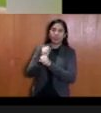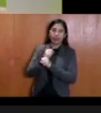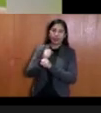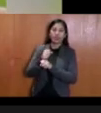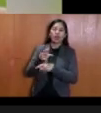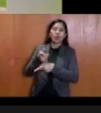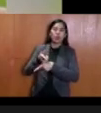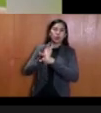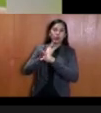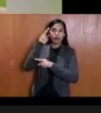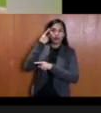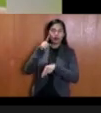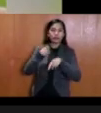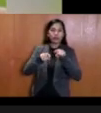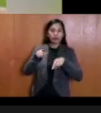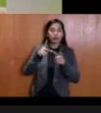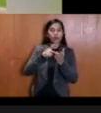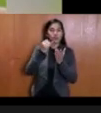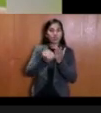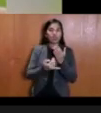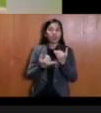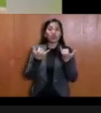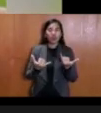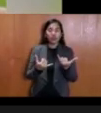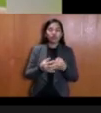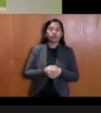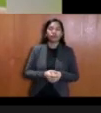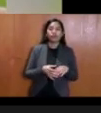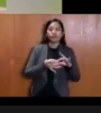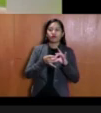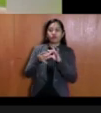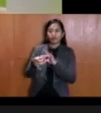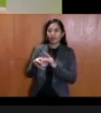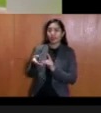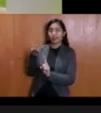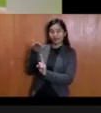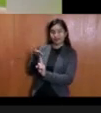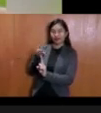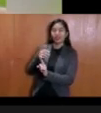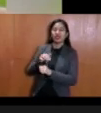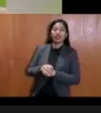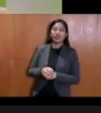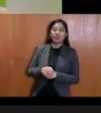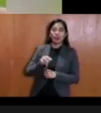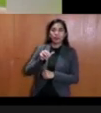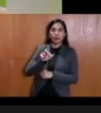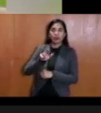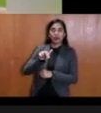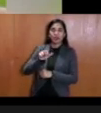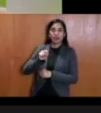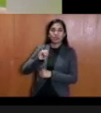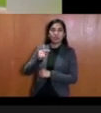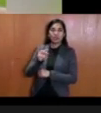coal project. Speaking of power, ASEC Marasiga and your boss, Energy Secretary